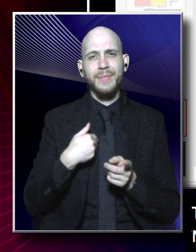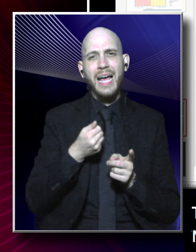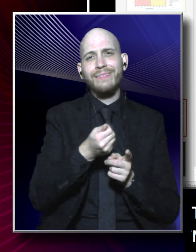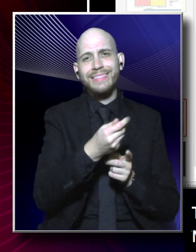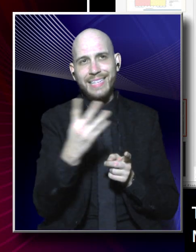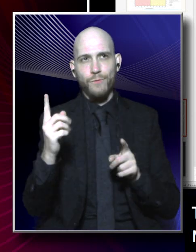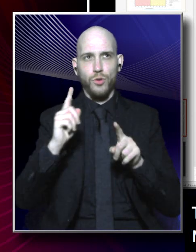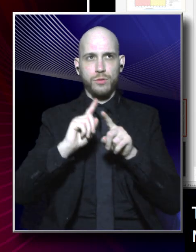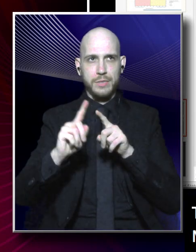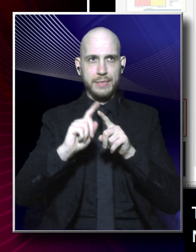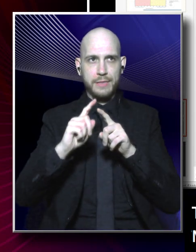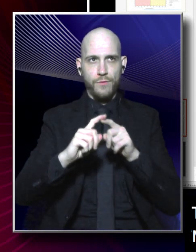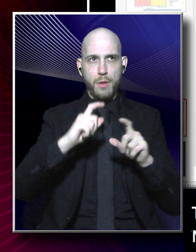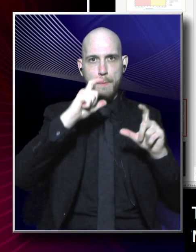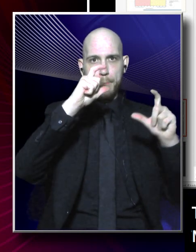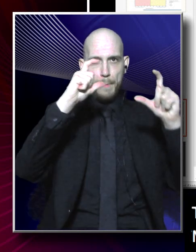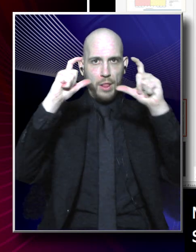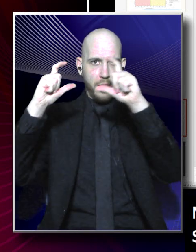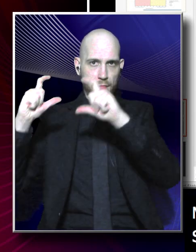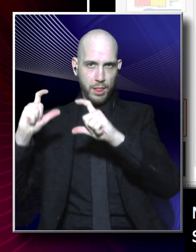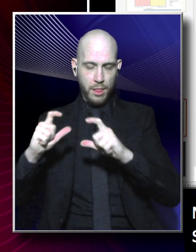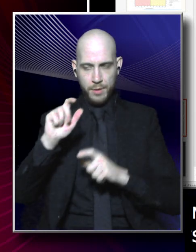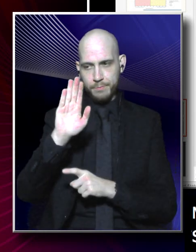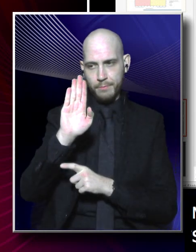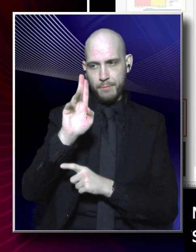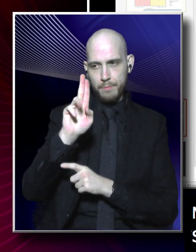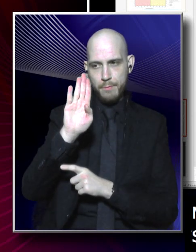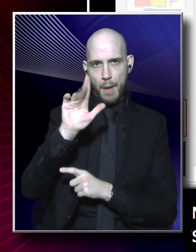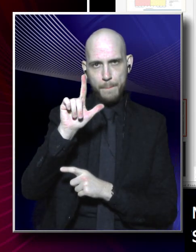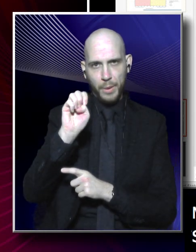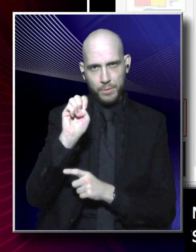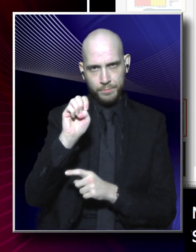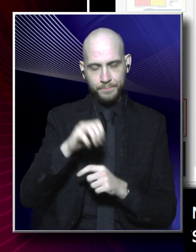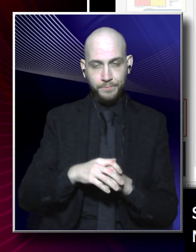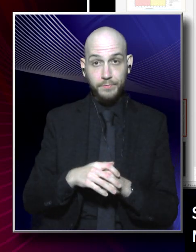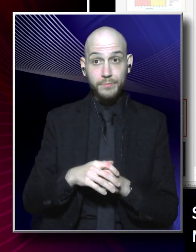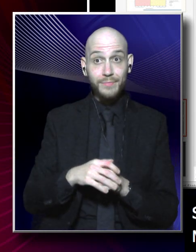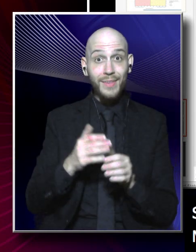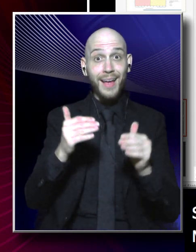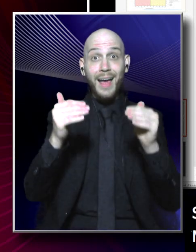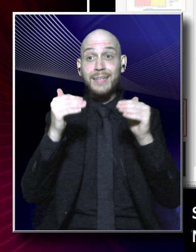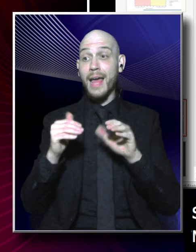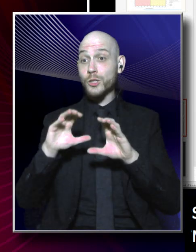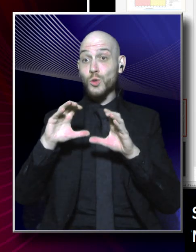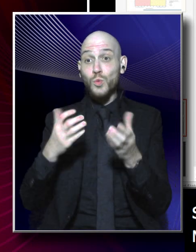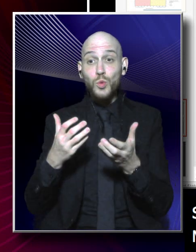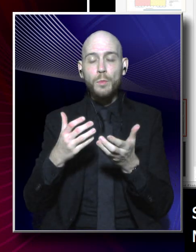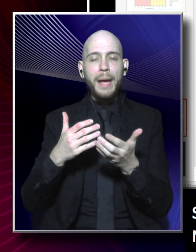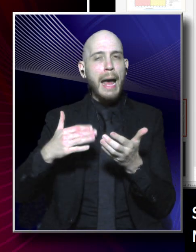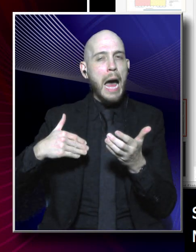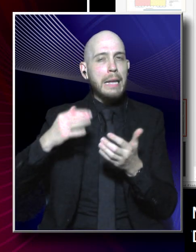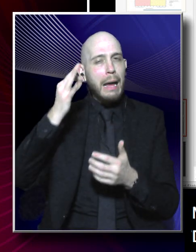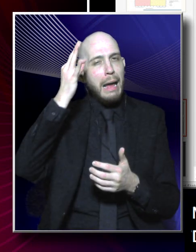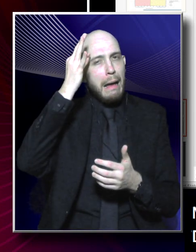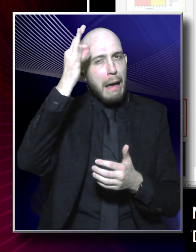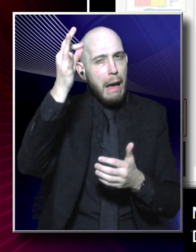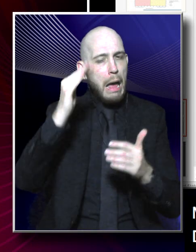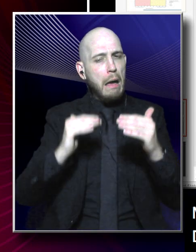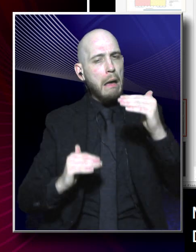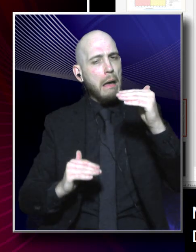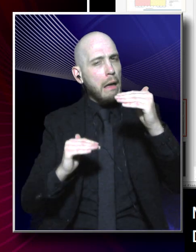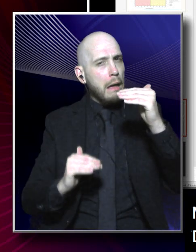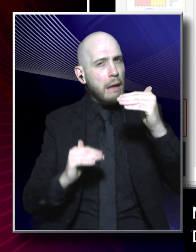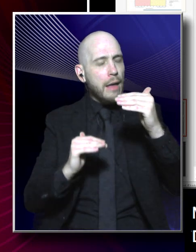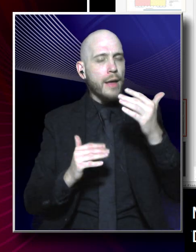step down and say, okay, for this next group, who are maybe a couple years removed, what do we need to do for that group? And start